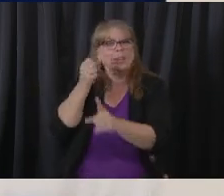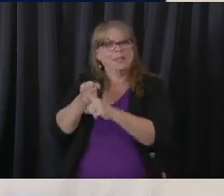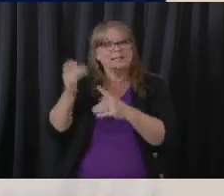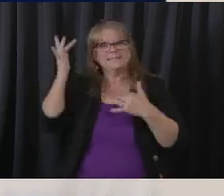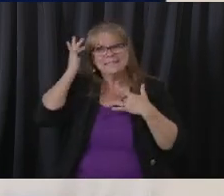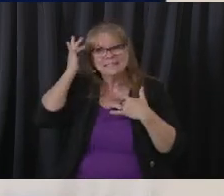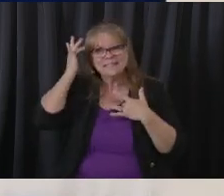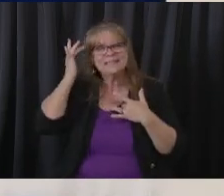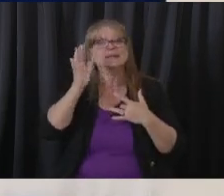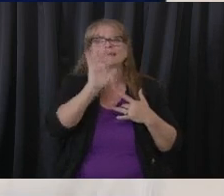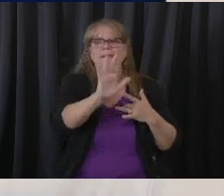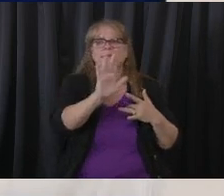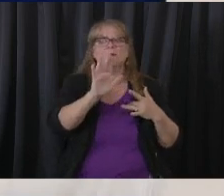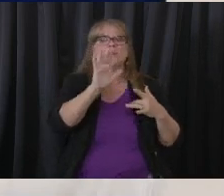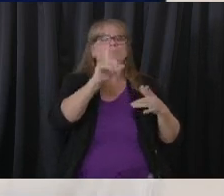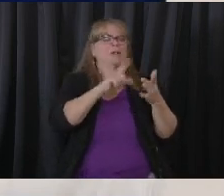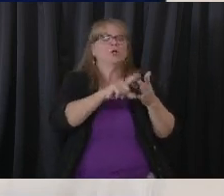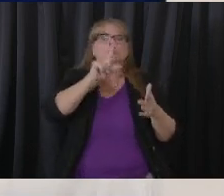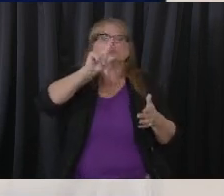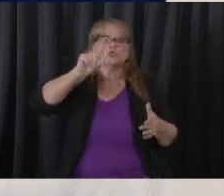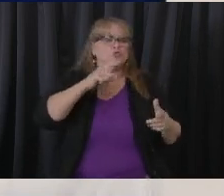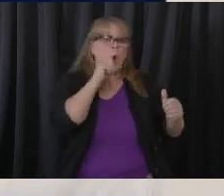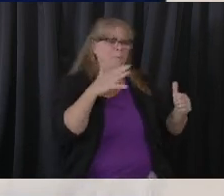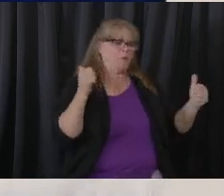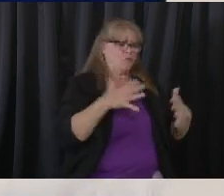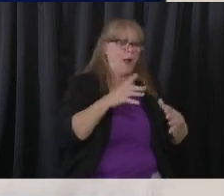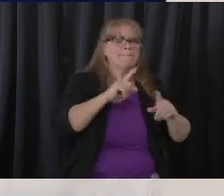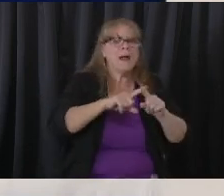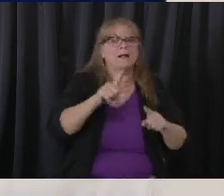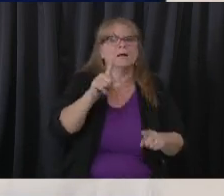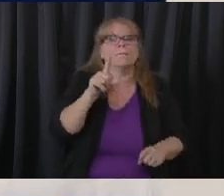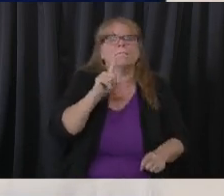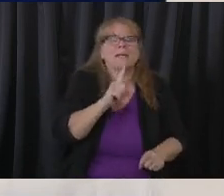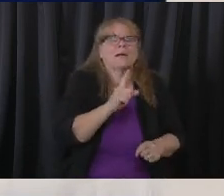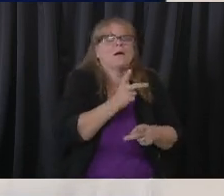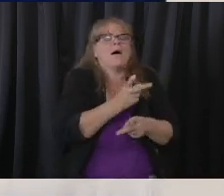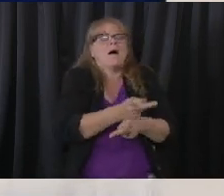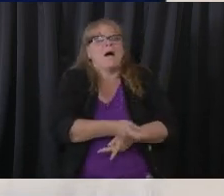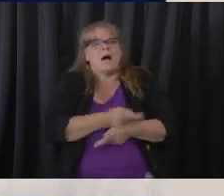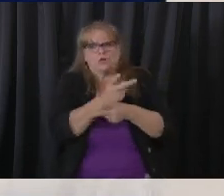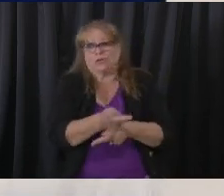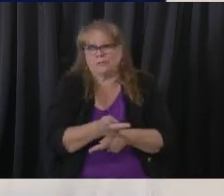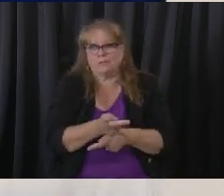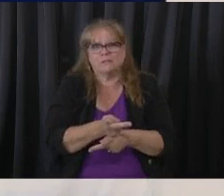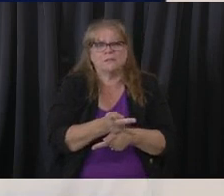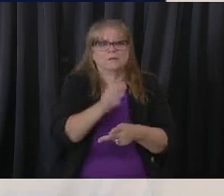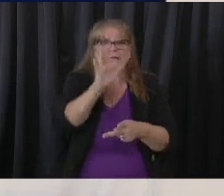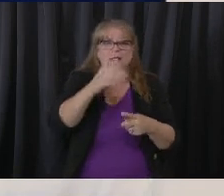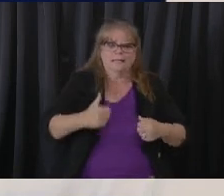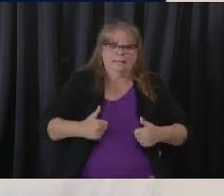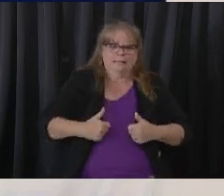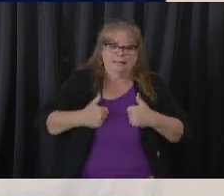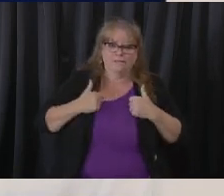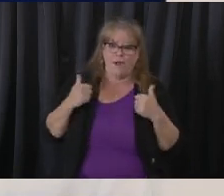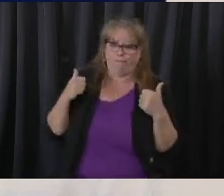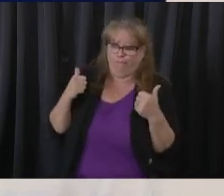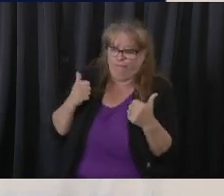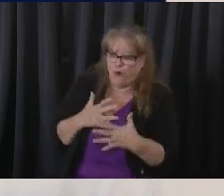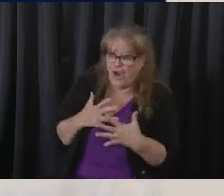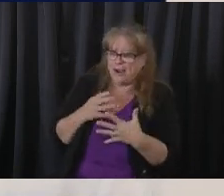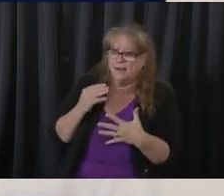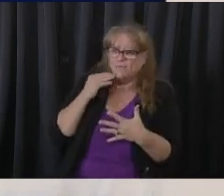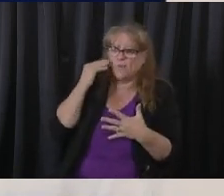need to cower in your corner, but be safe, be smart, keep your distance from others. It's